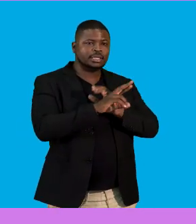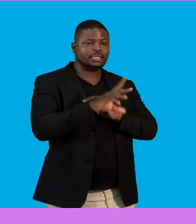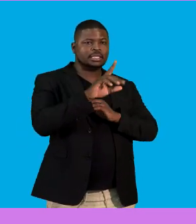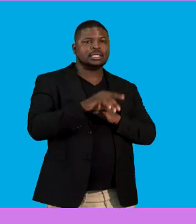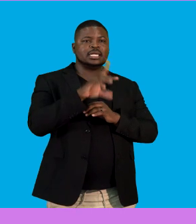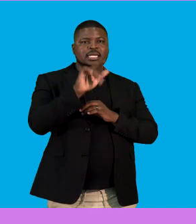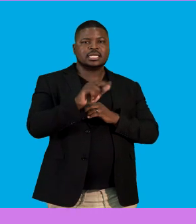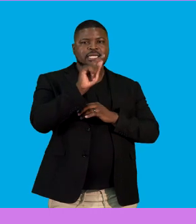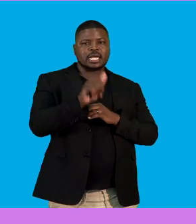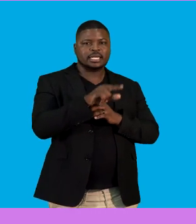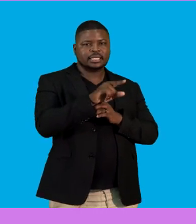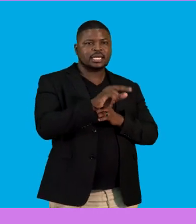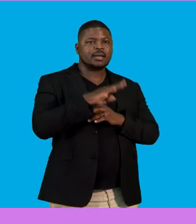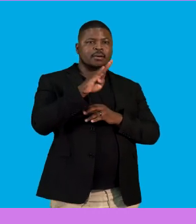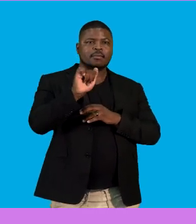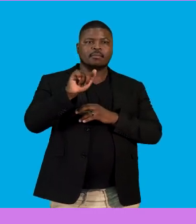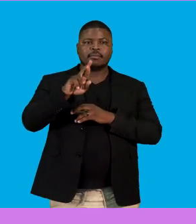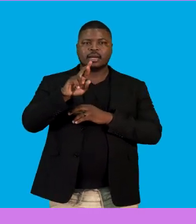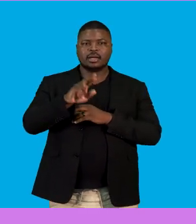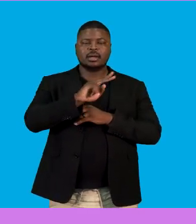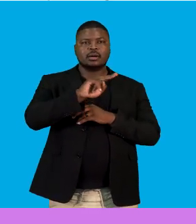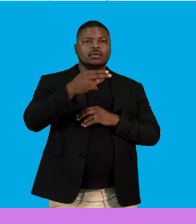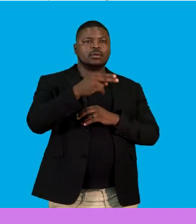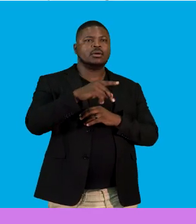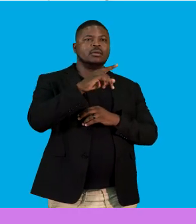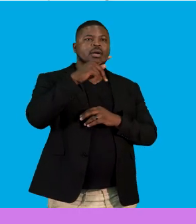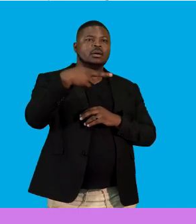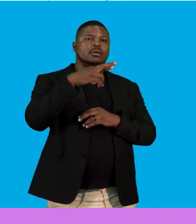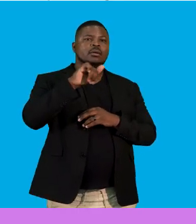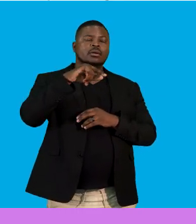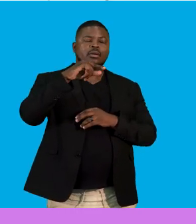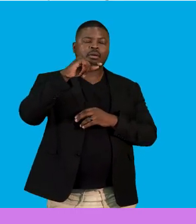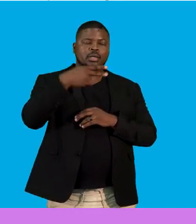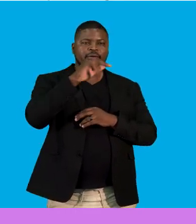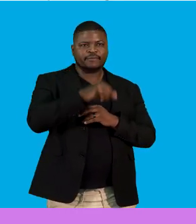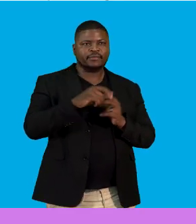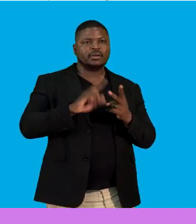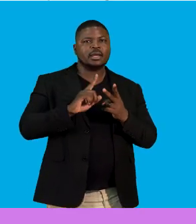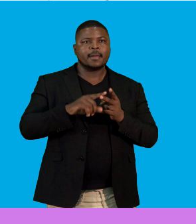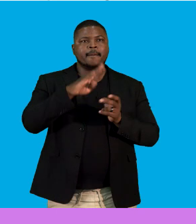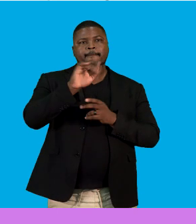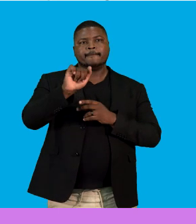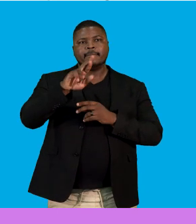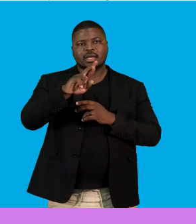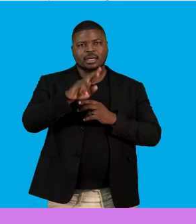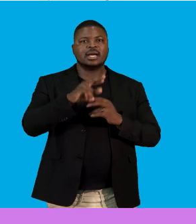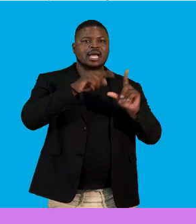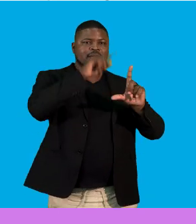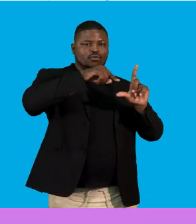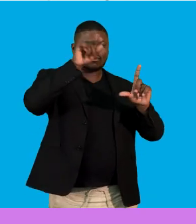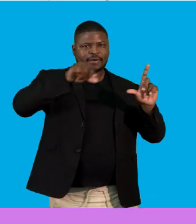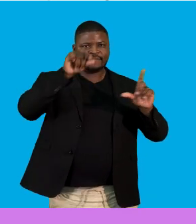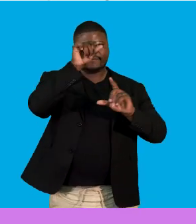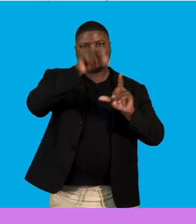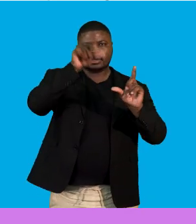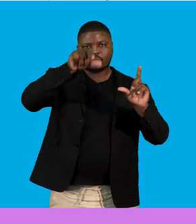representing data, specifically the bar graph and also the histogram. Then we defined the bar graph as